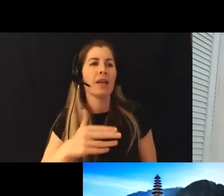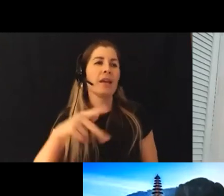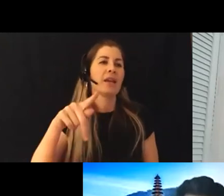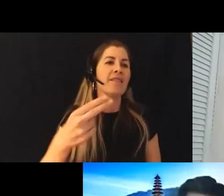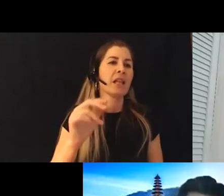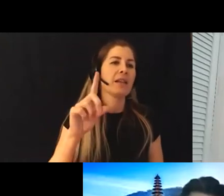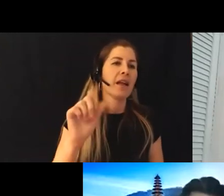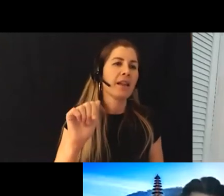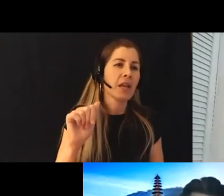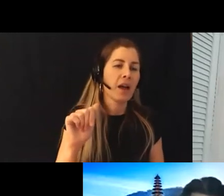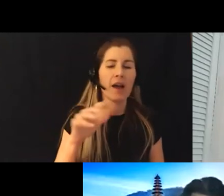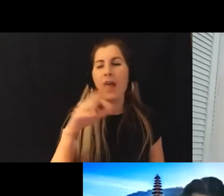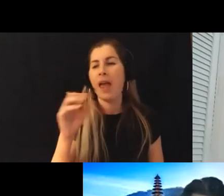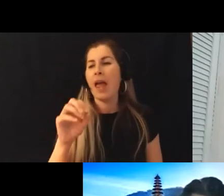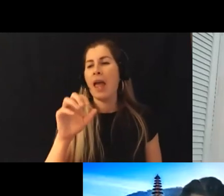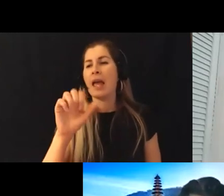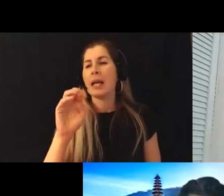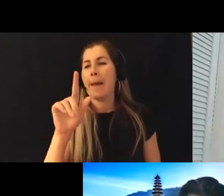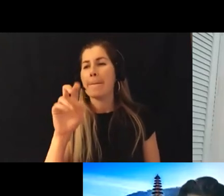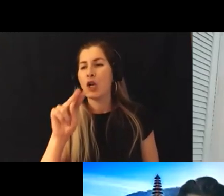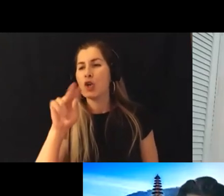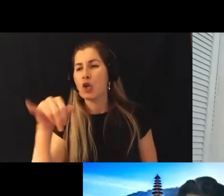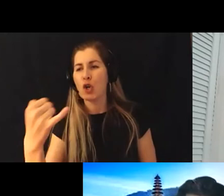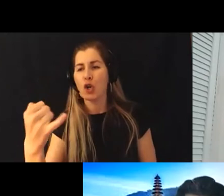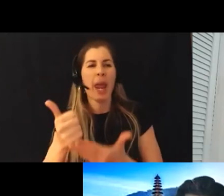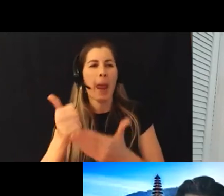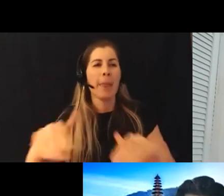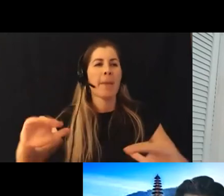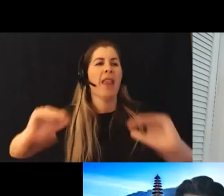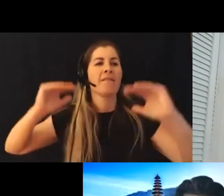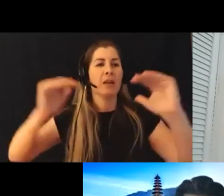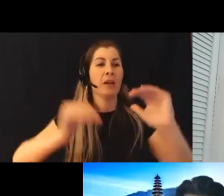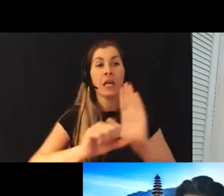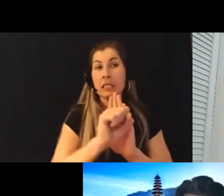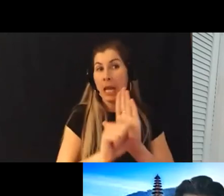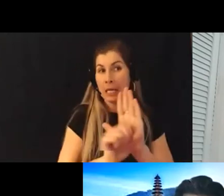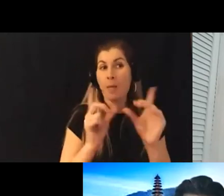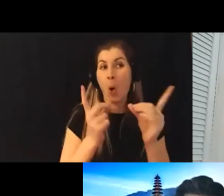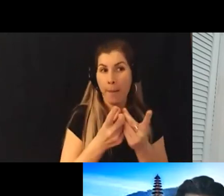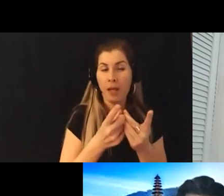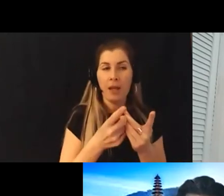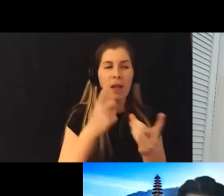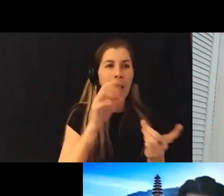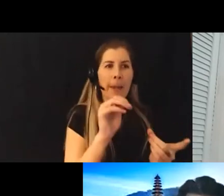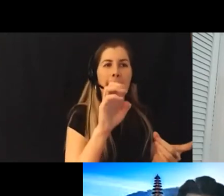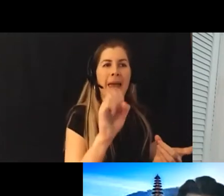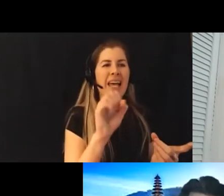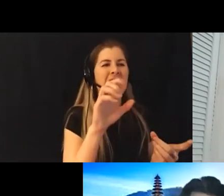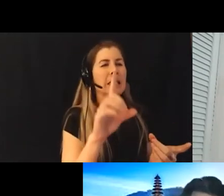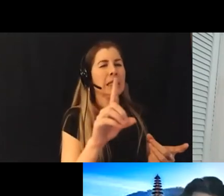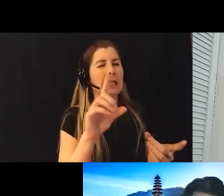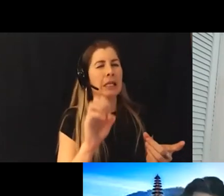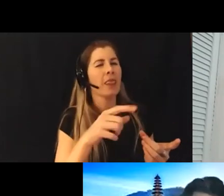Camden, New Jersey to come together, that leadership piece. At the State Department, you're gonna see that, you know, as MSDE drives its